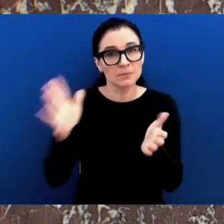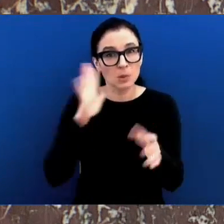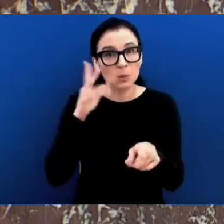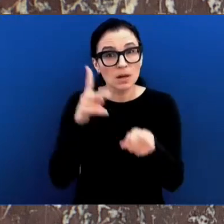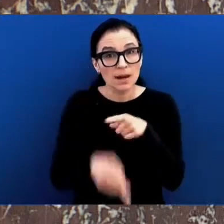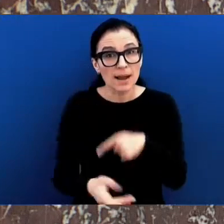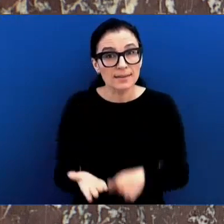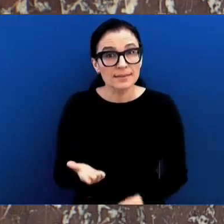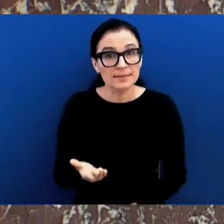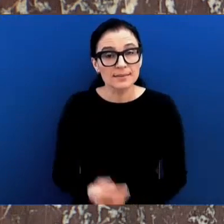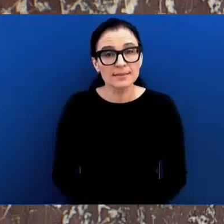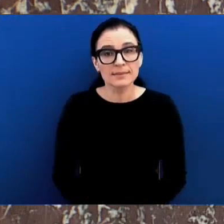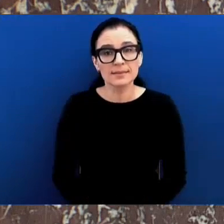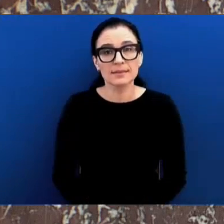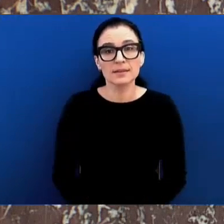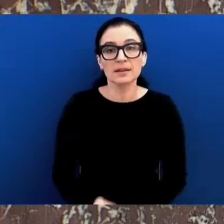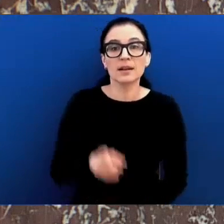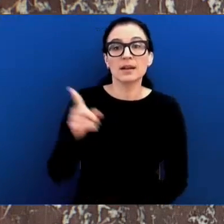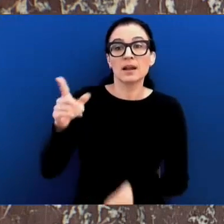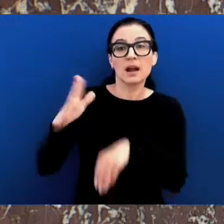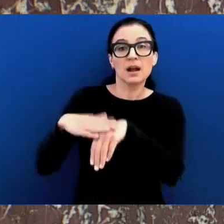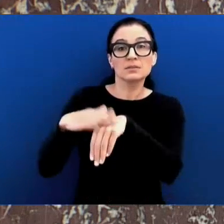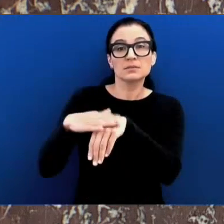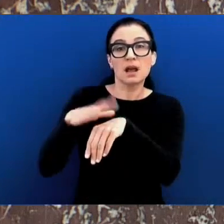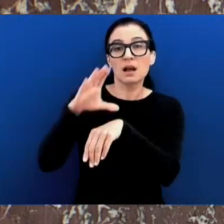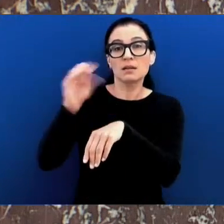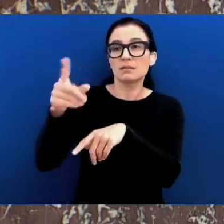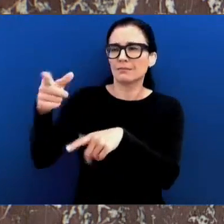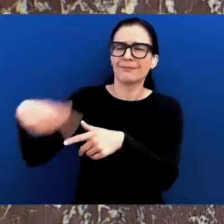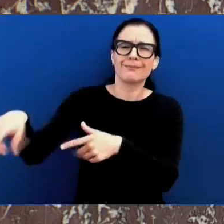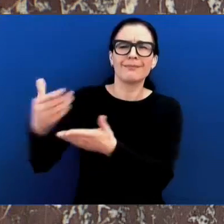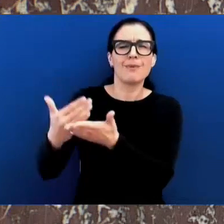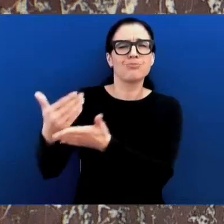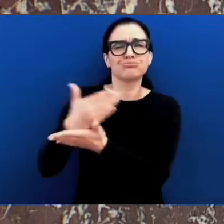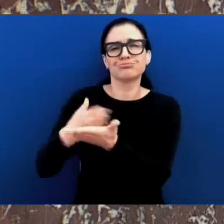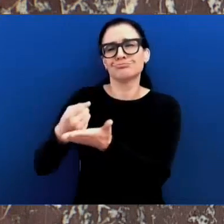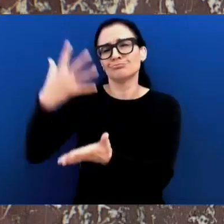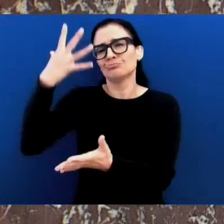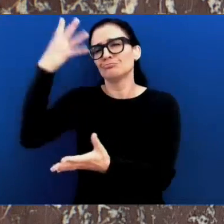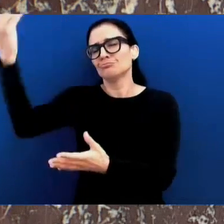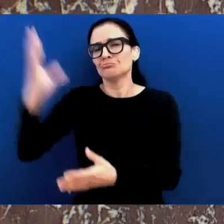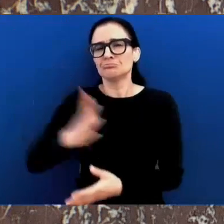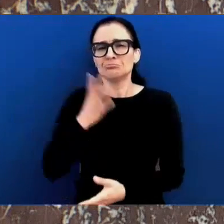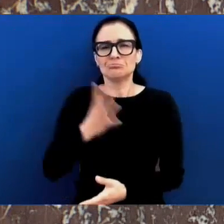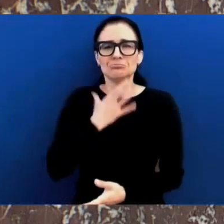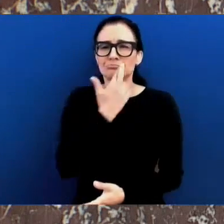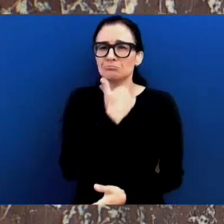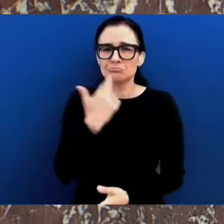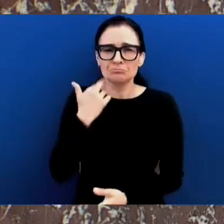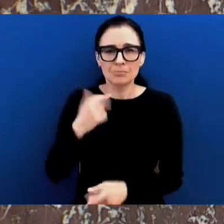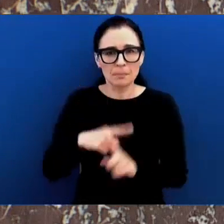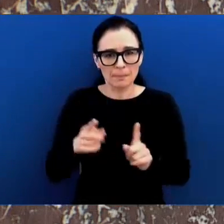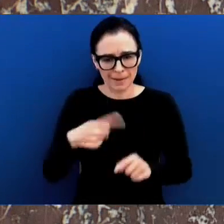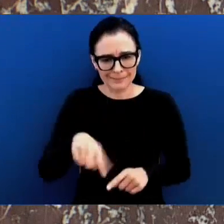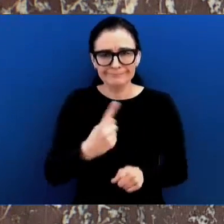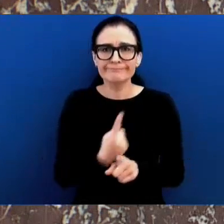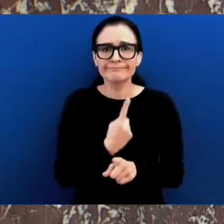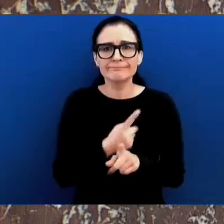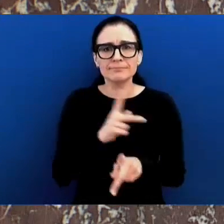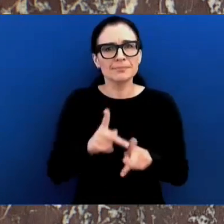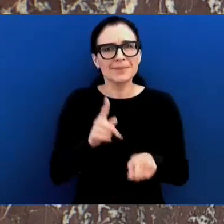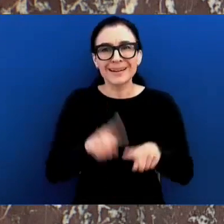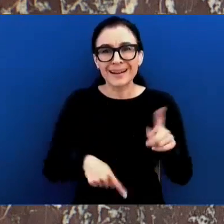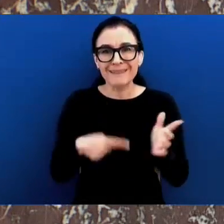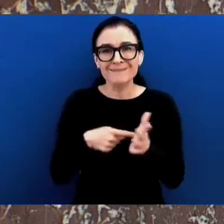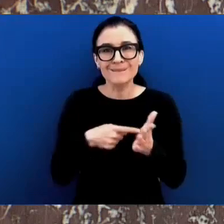ordinary British Columbians simply can't afford to eat groceries, Mr. Speaker, after increasing the size of the government by 36%. Why has